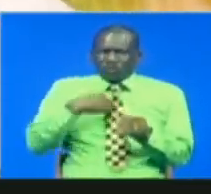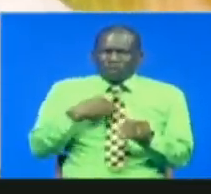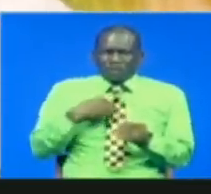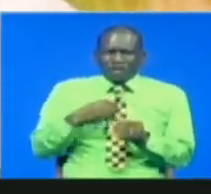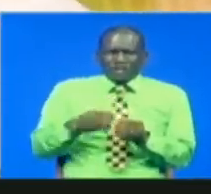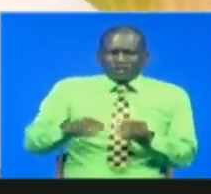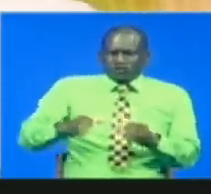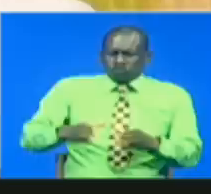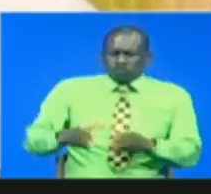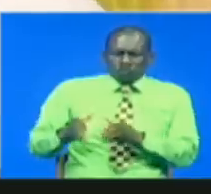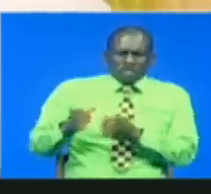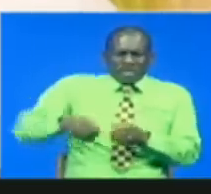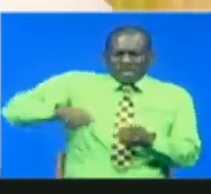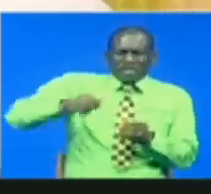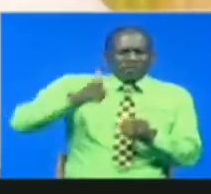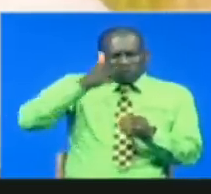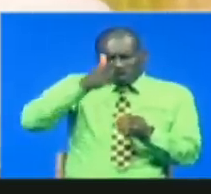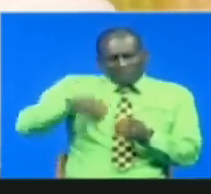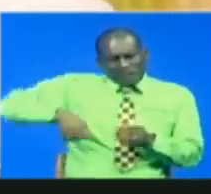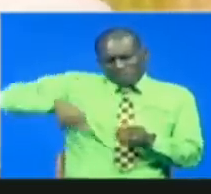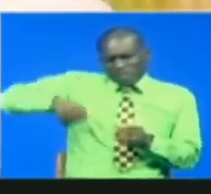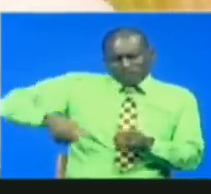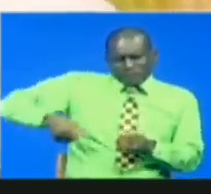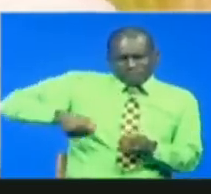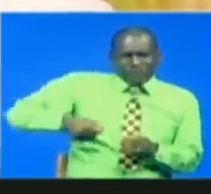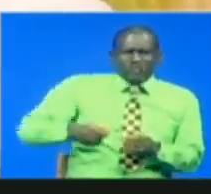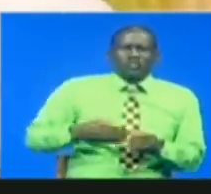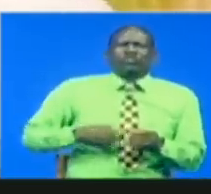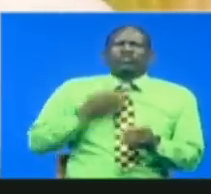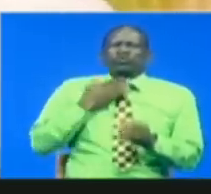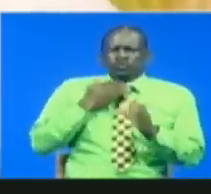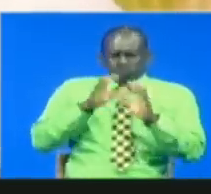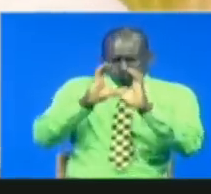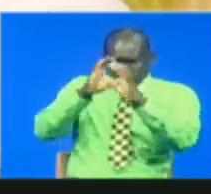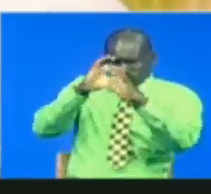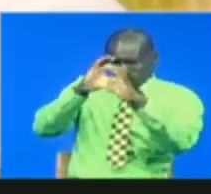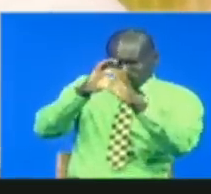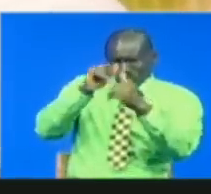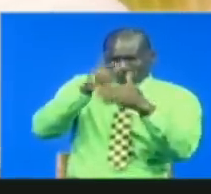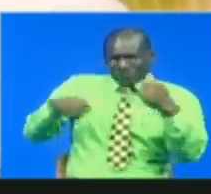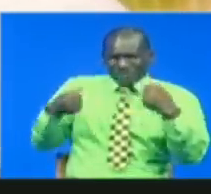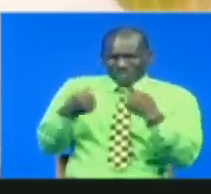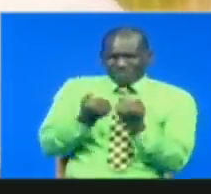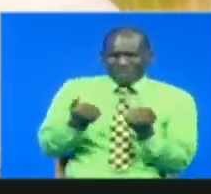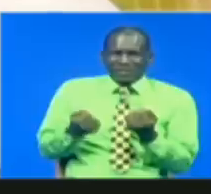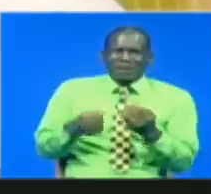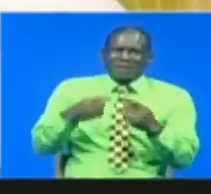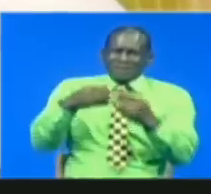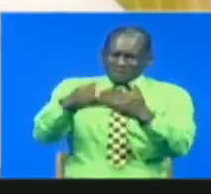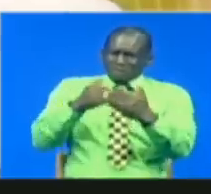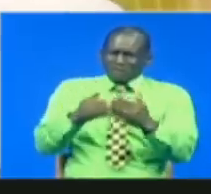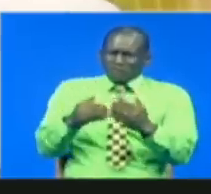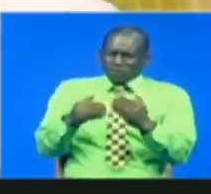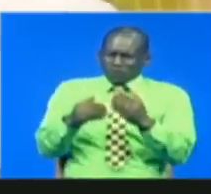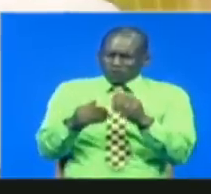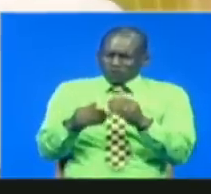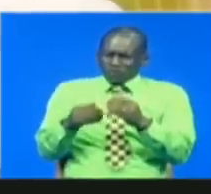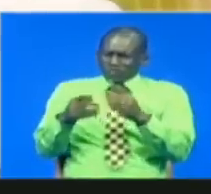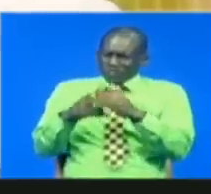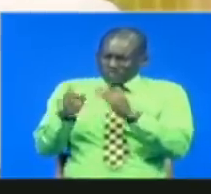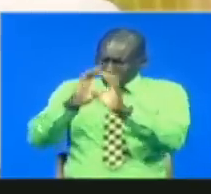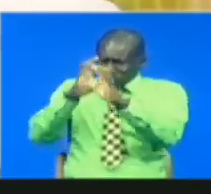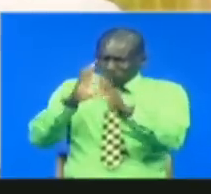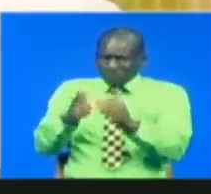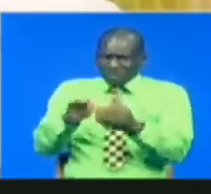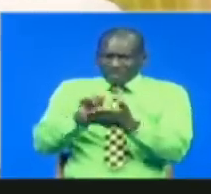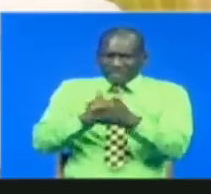bag, the camera bag, which also had the other equipment. So he wanted to like take a shot of what was happening. But before he even could frame and take a shot, I think that's when